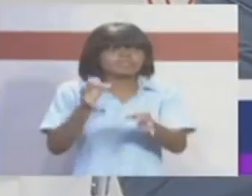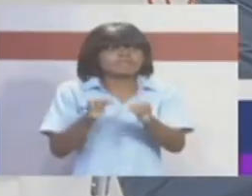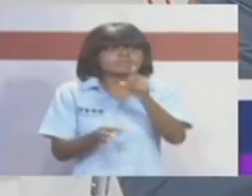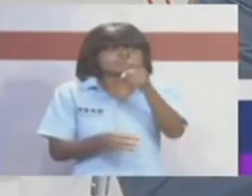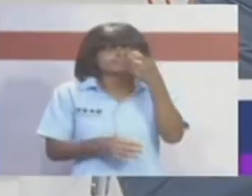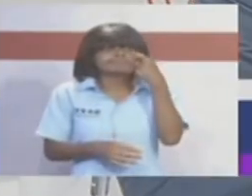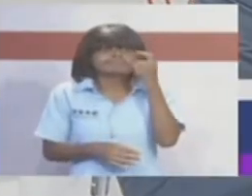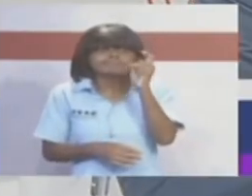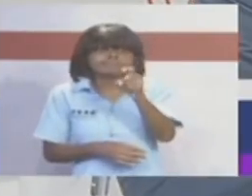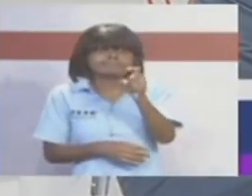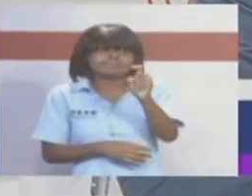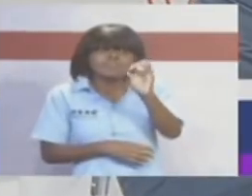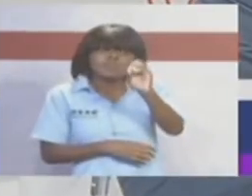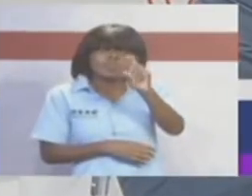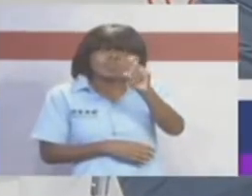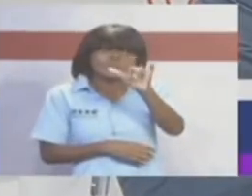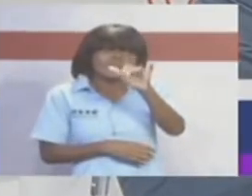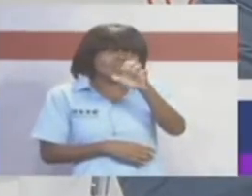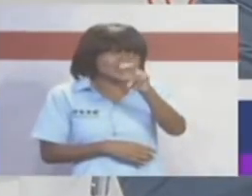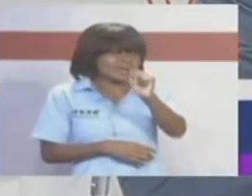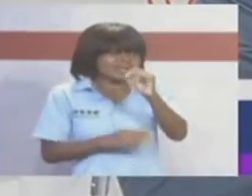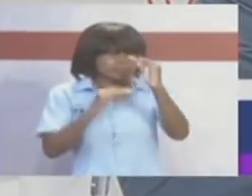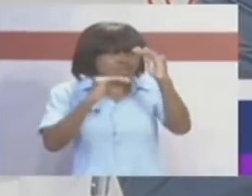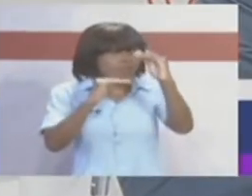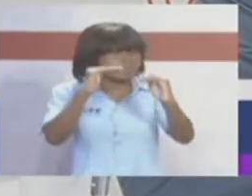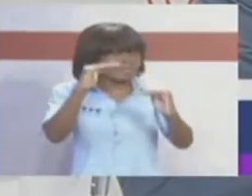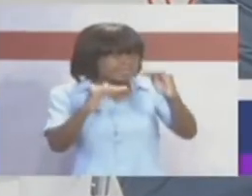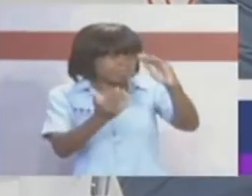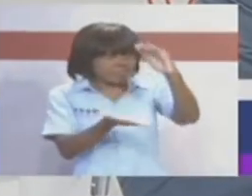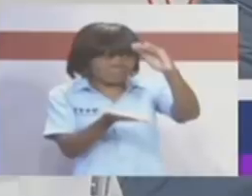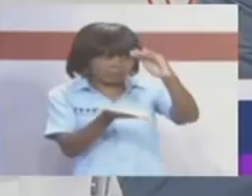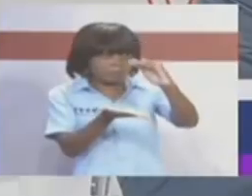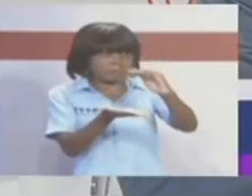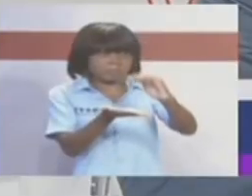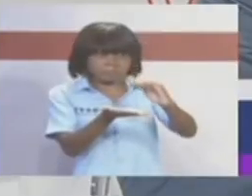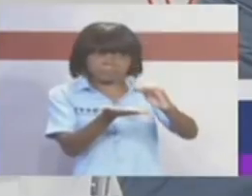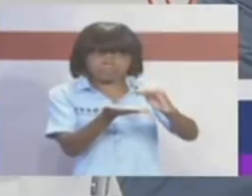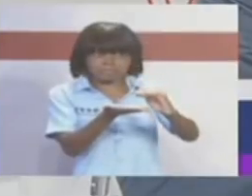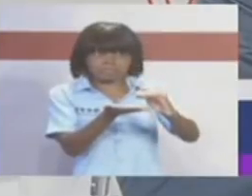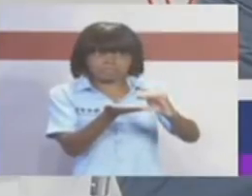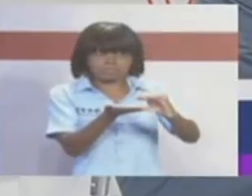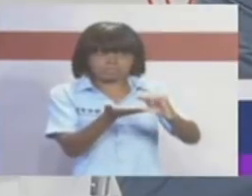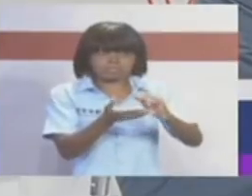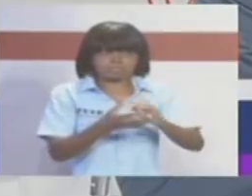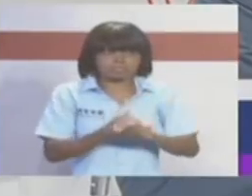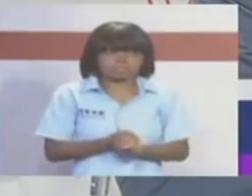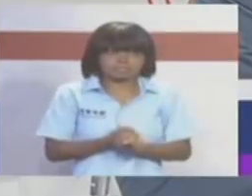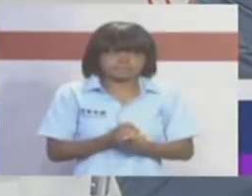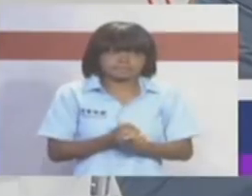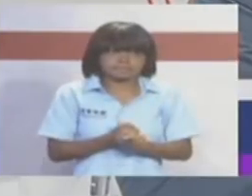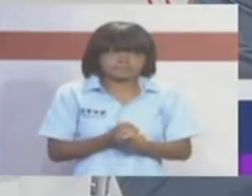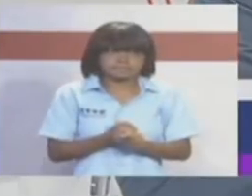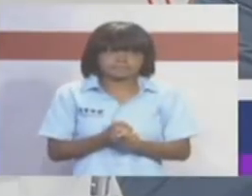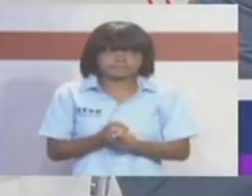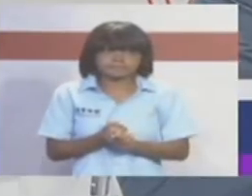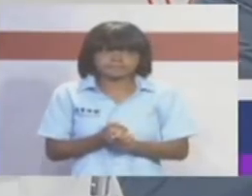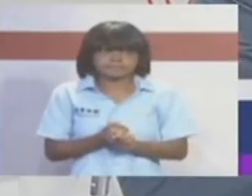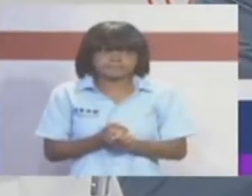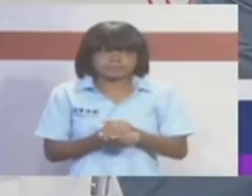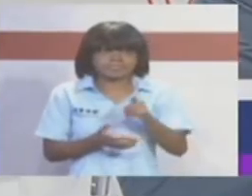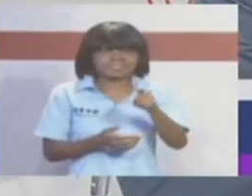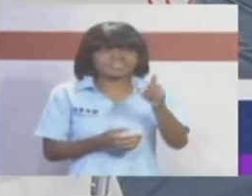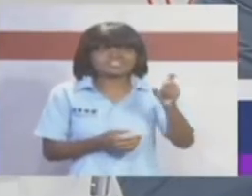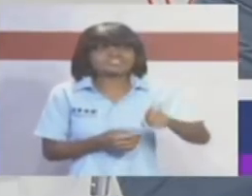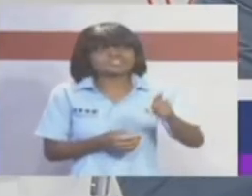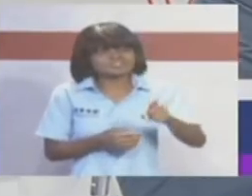where the person in the healthcare individual monitoring your care says, listen, you need to go in, then